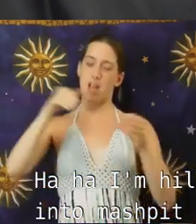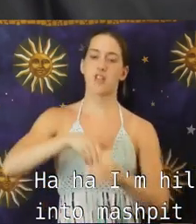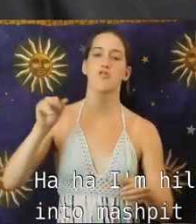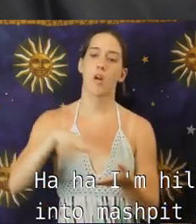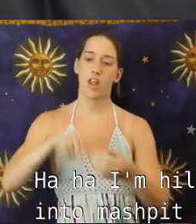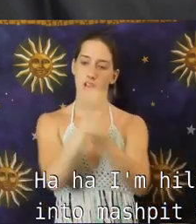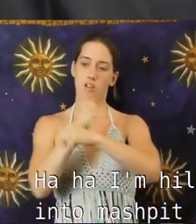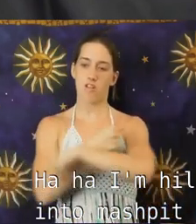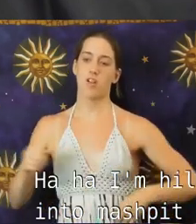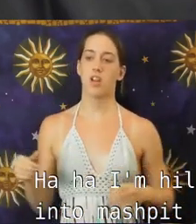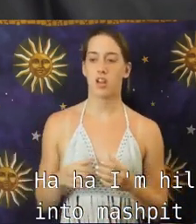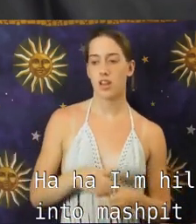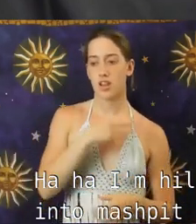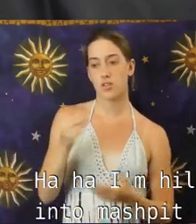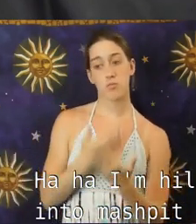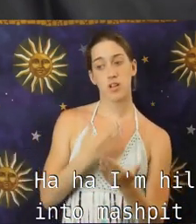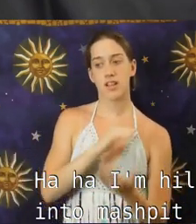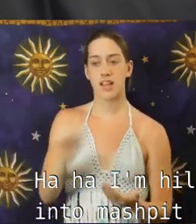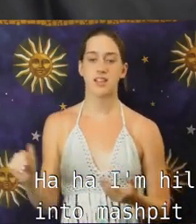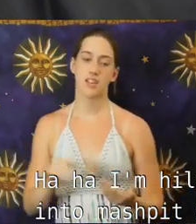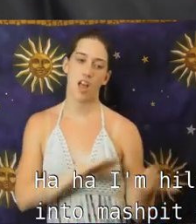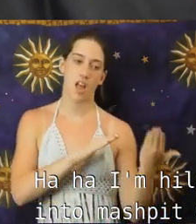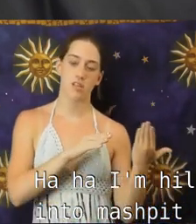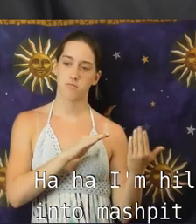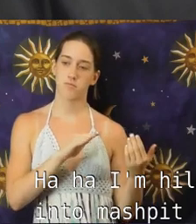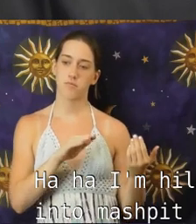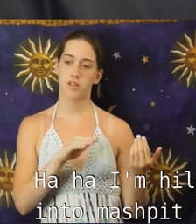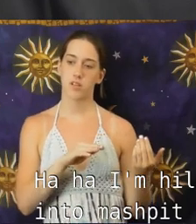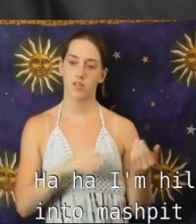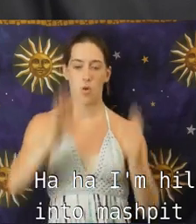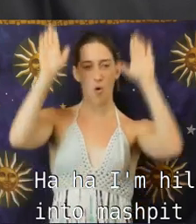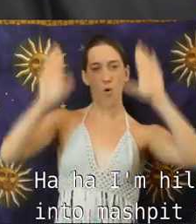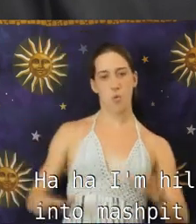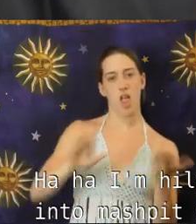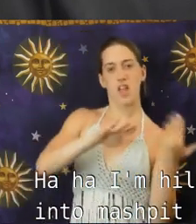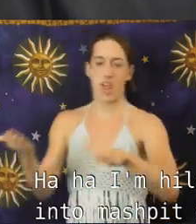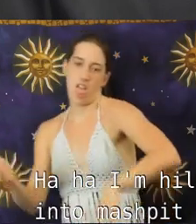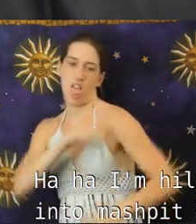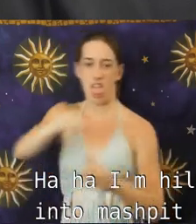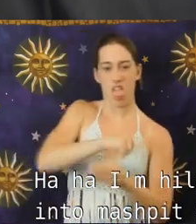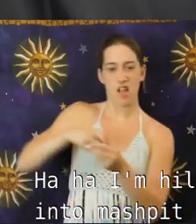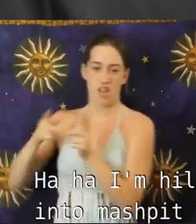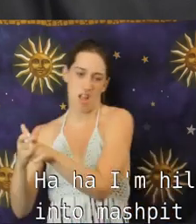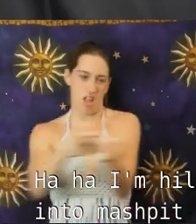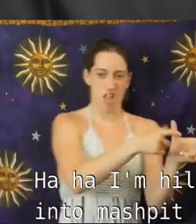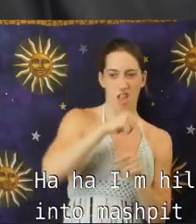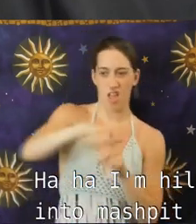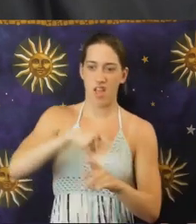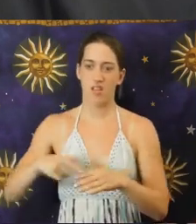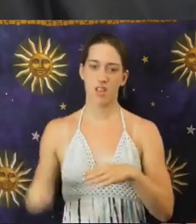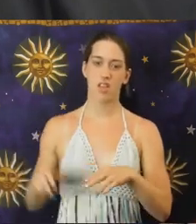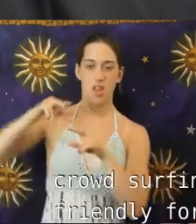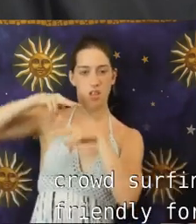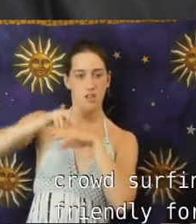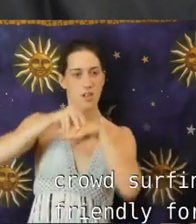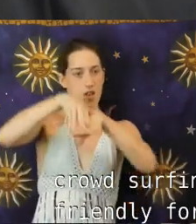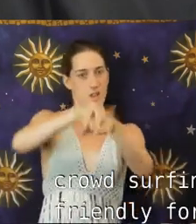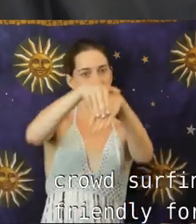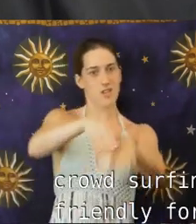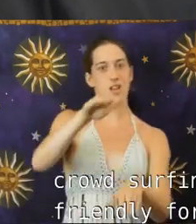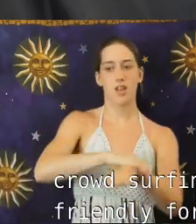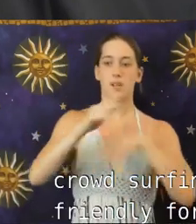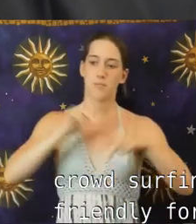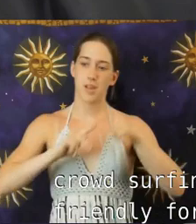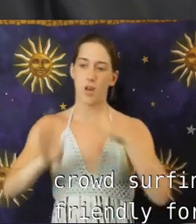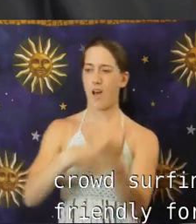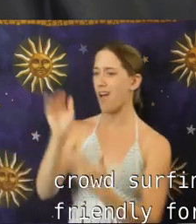yeah, I like to mosh. I'm big into mosh pits, walls of death, circle pits, crowd